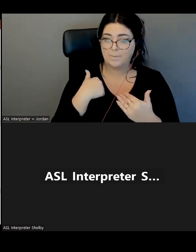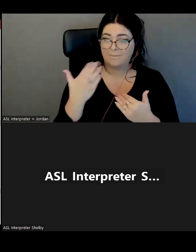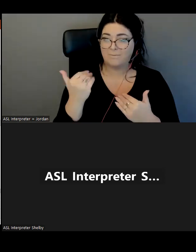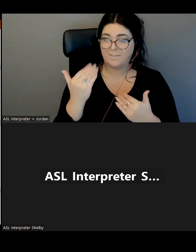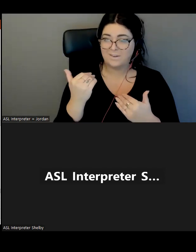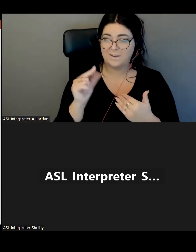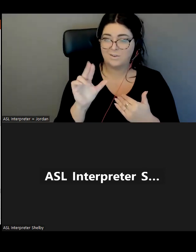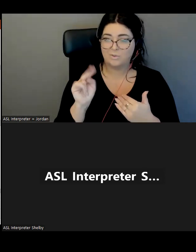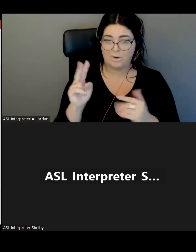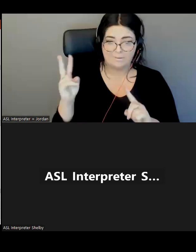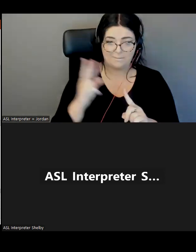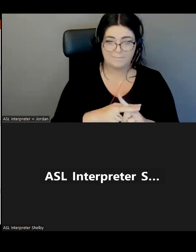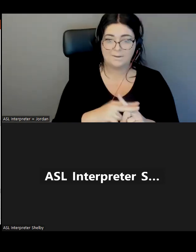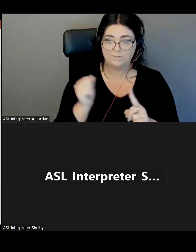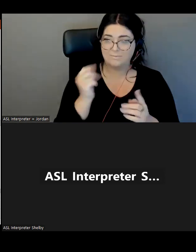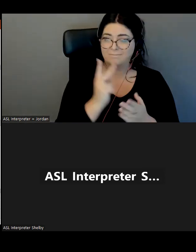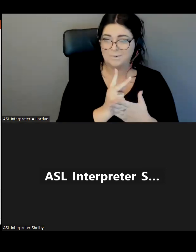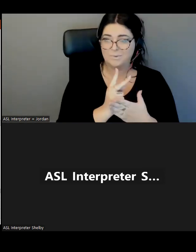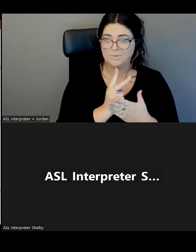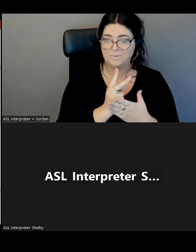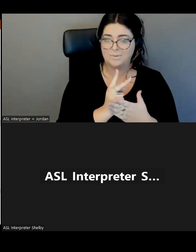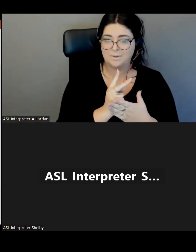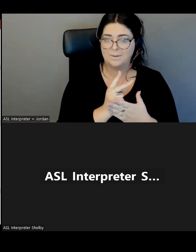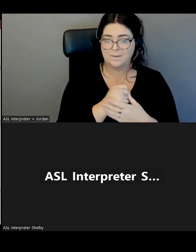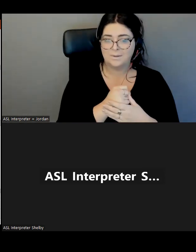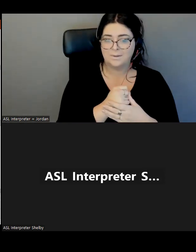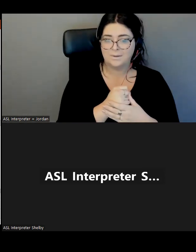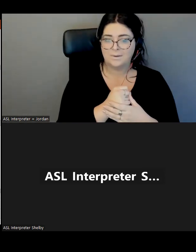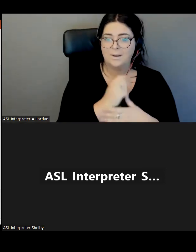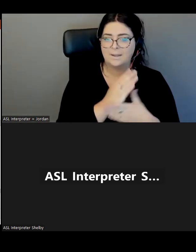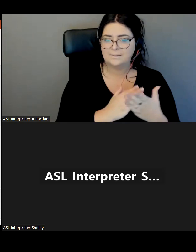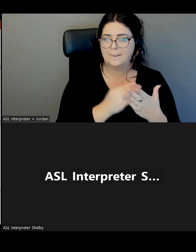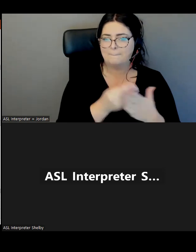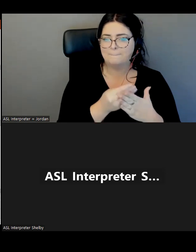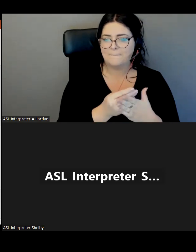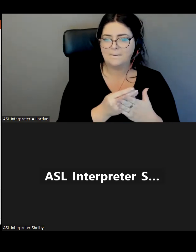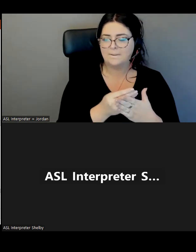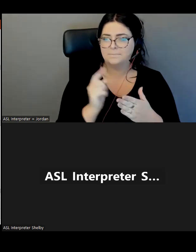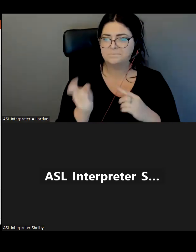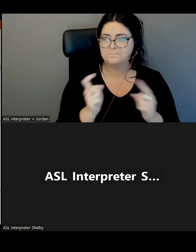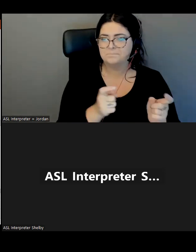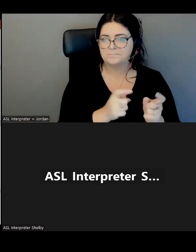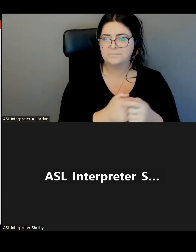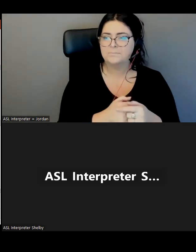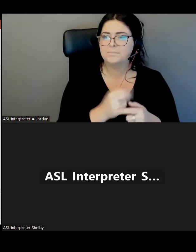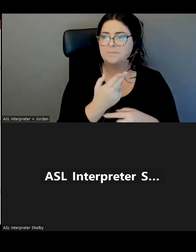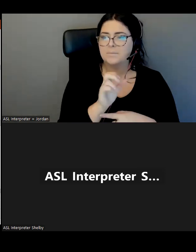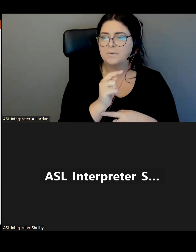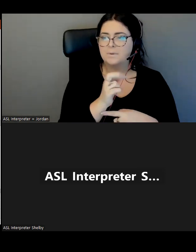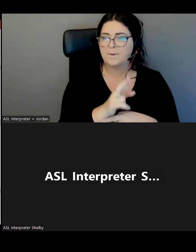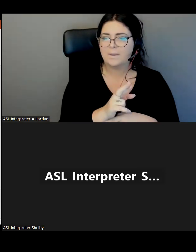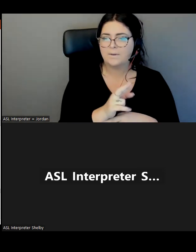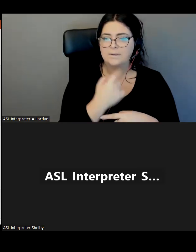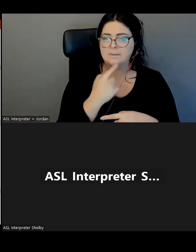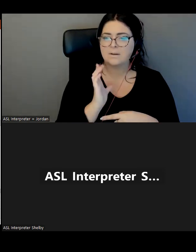grants applications approved and a number of discretionary funds as well. So as Heather mentioned, our discretionary